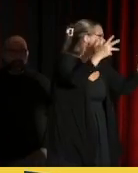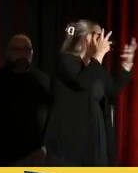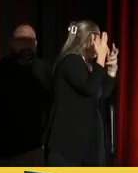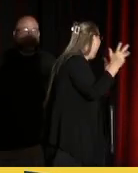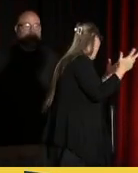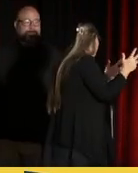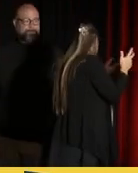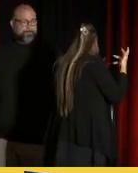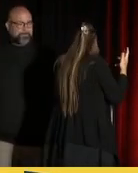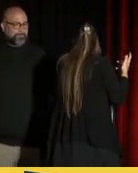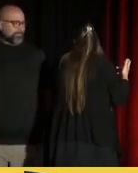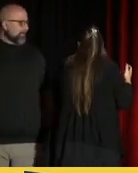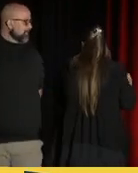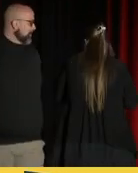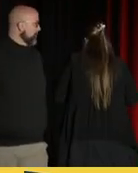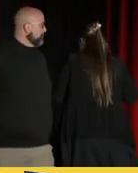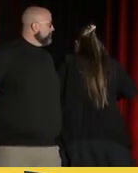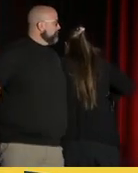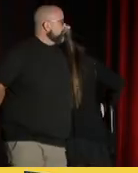Appreciate it.